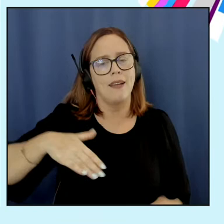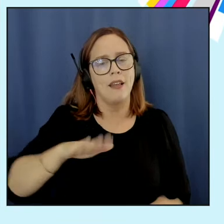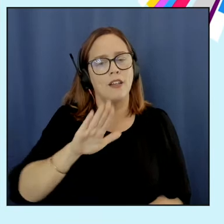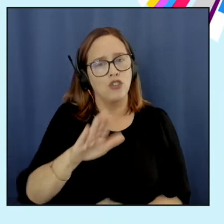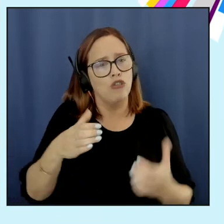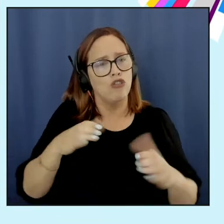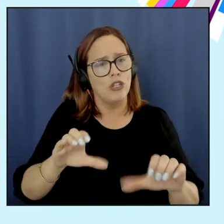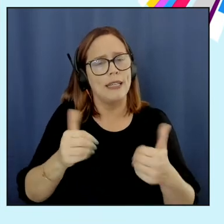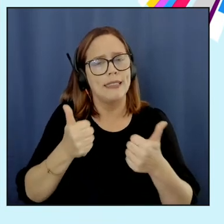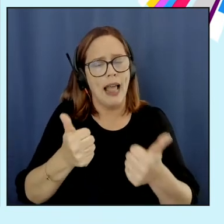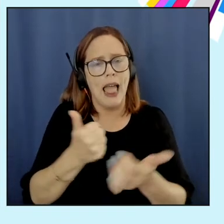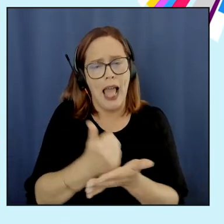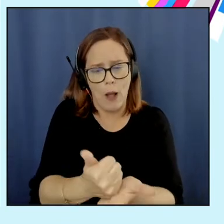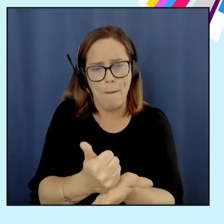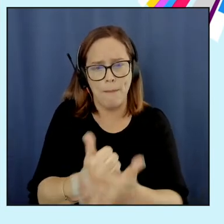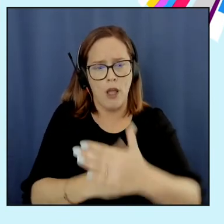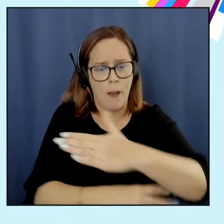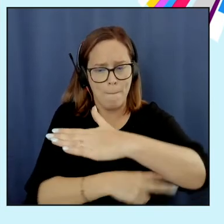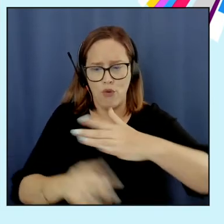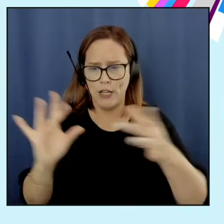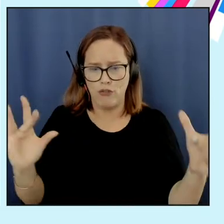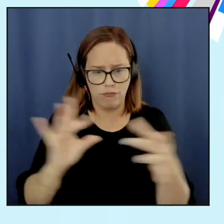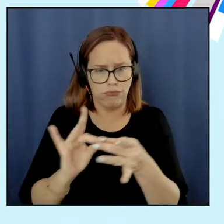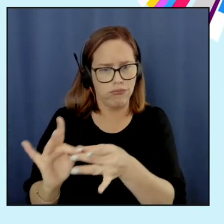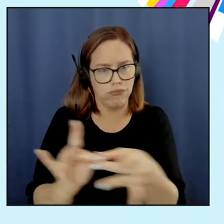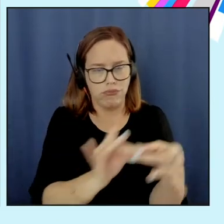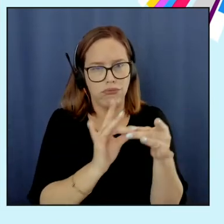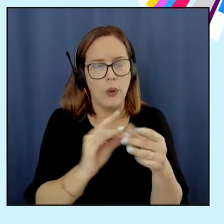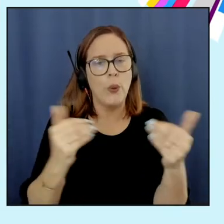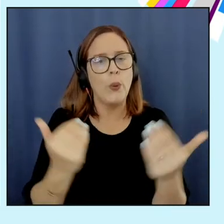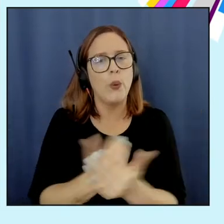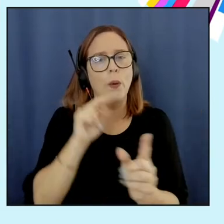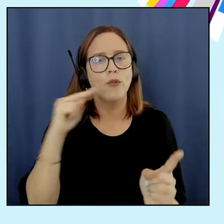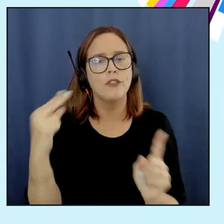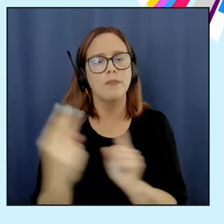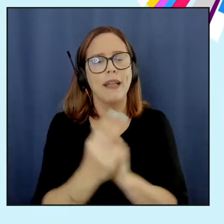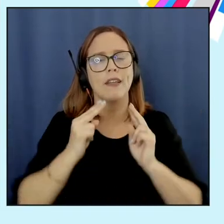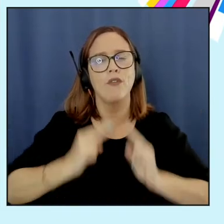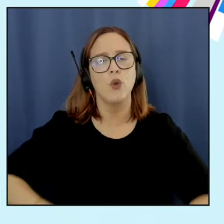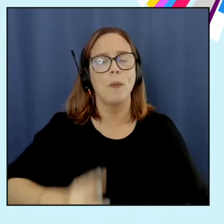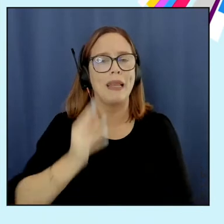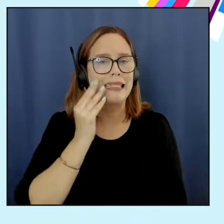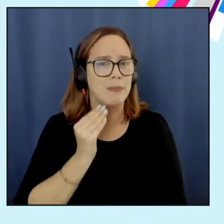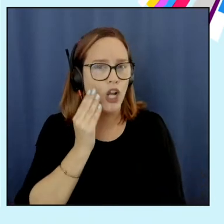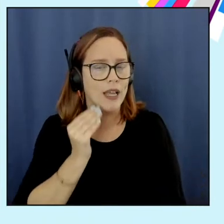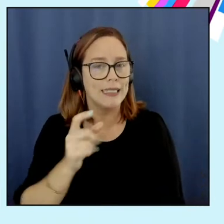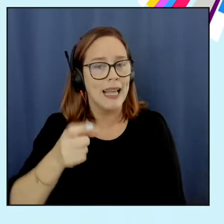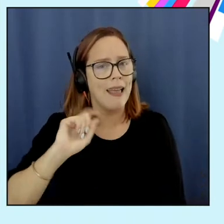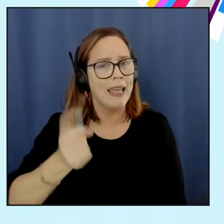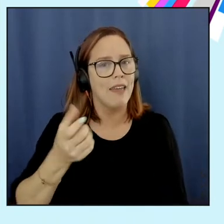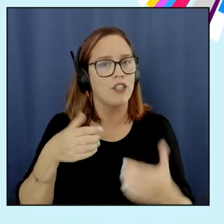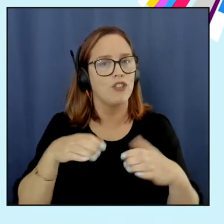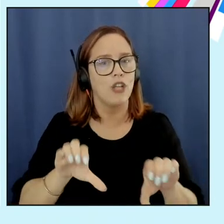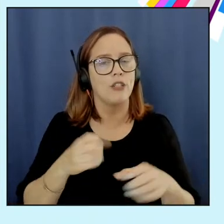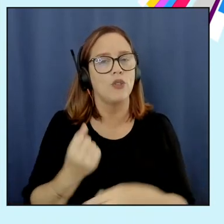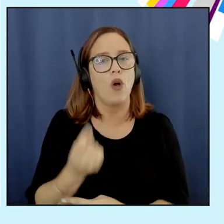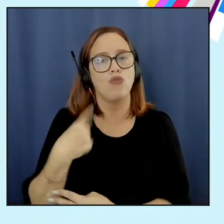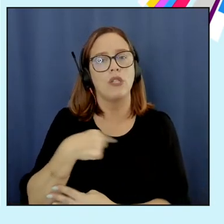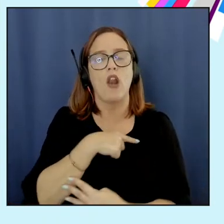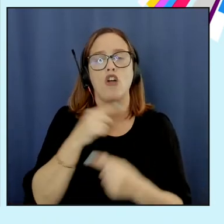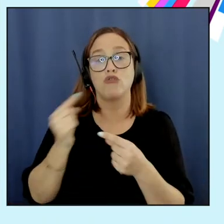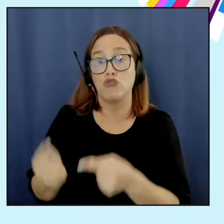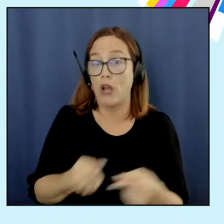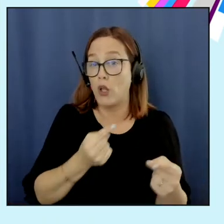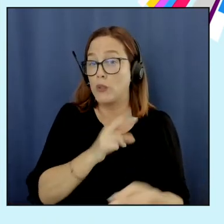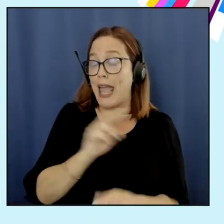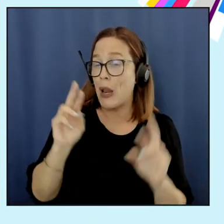gaps and give them the new perspective of the human experience, to give them a chance to understand our struggles and hopefully become